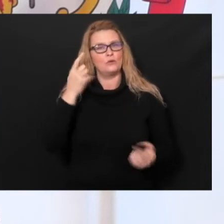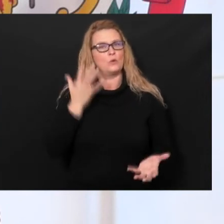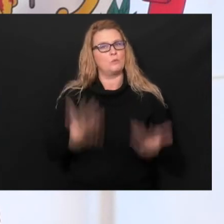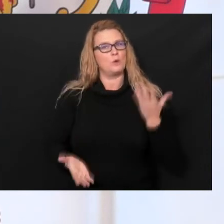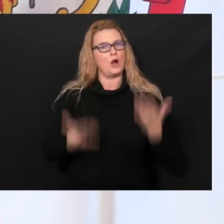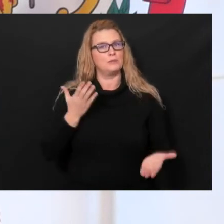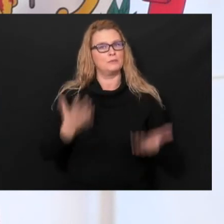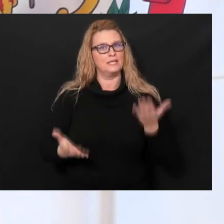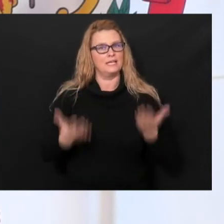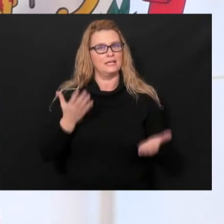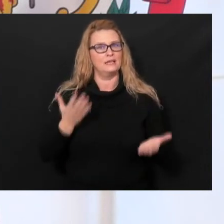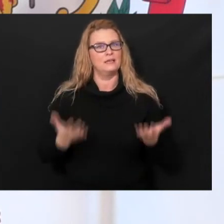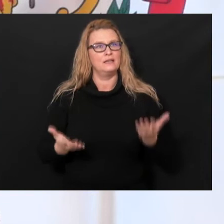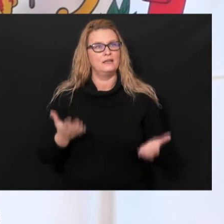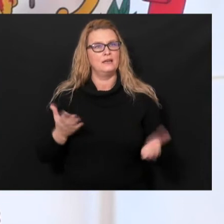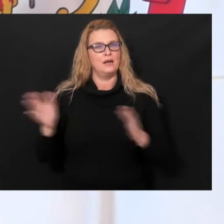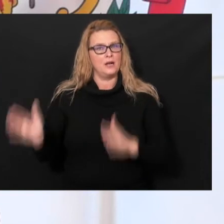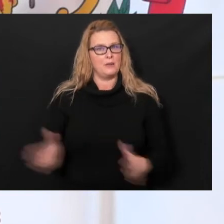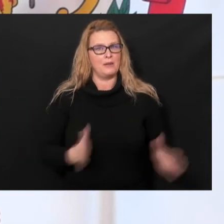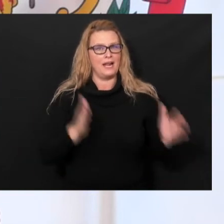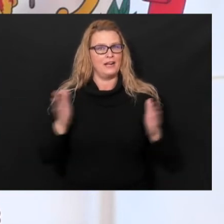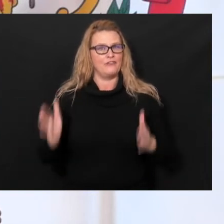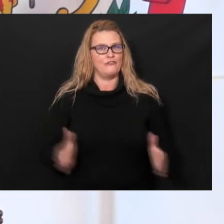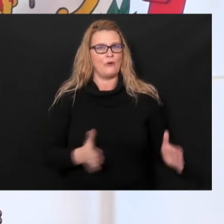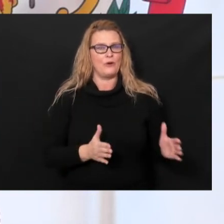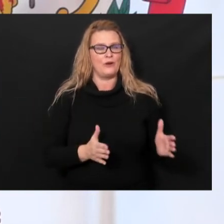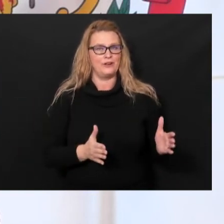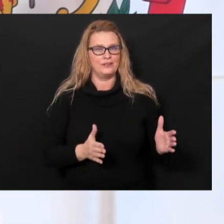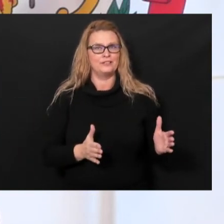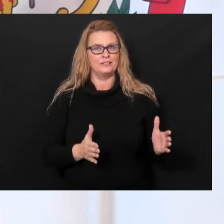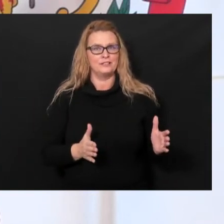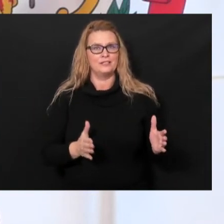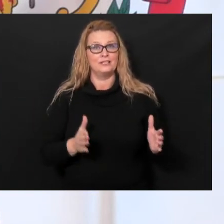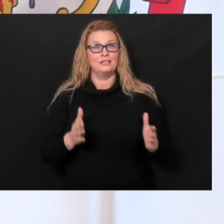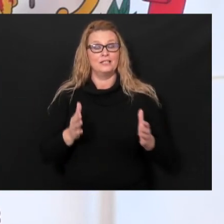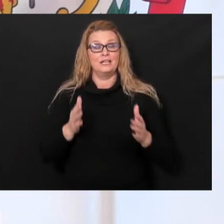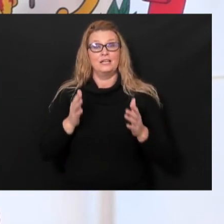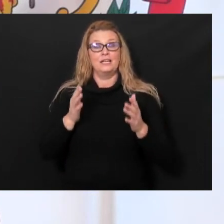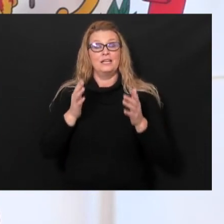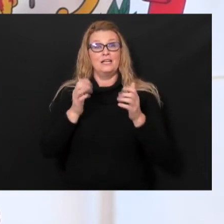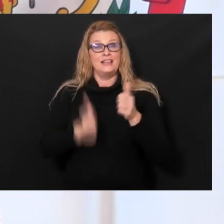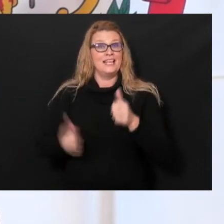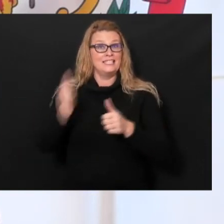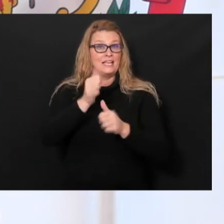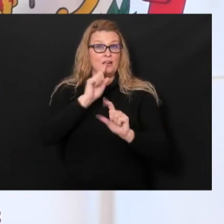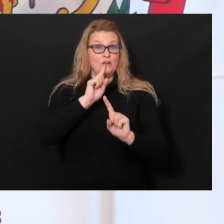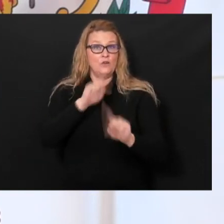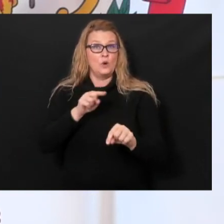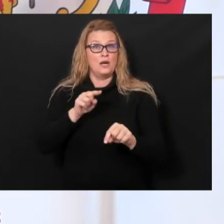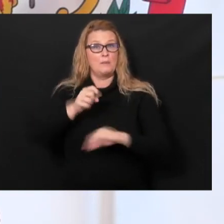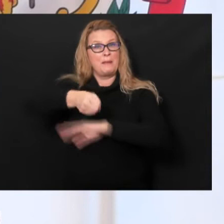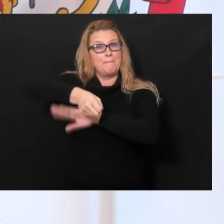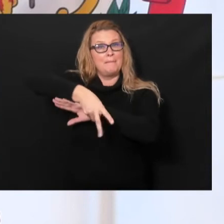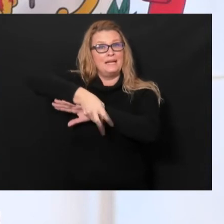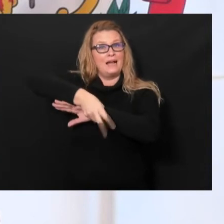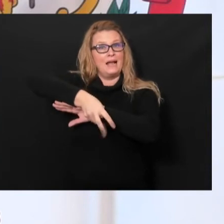what we are planning for is in the executive orders and everything, it'll be midnight